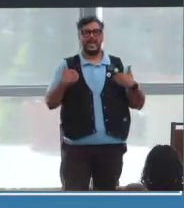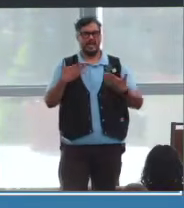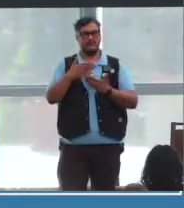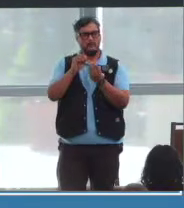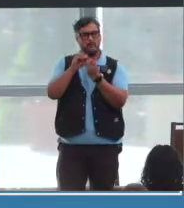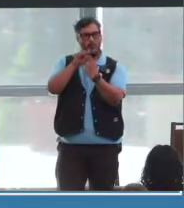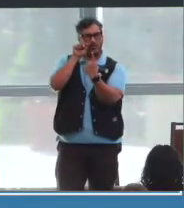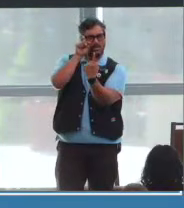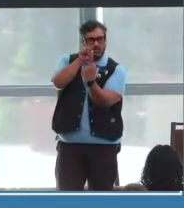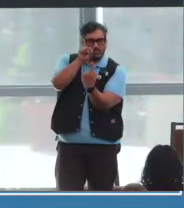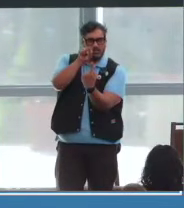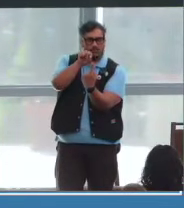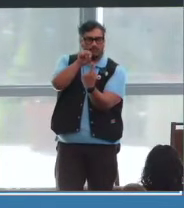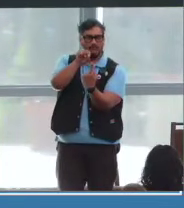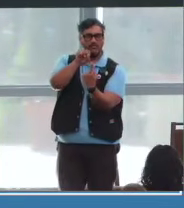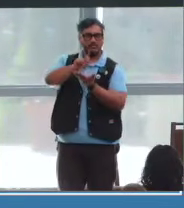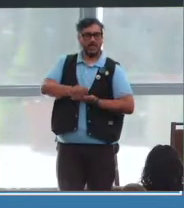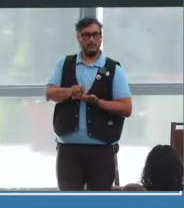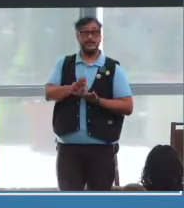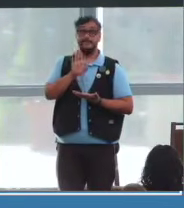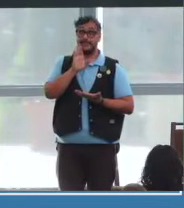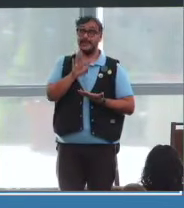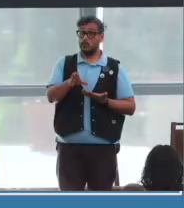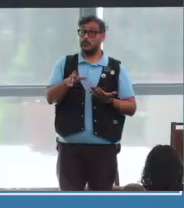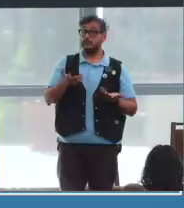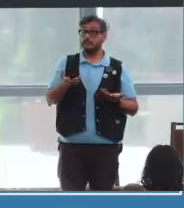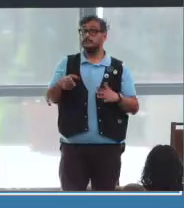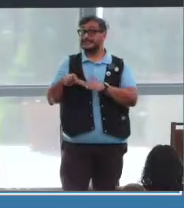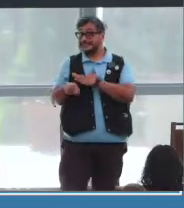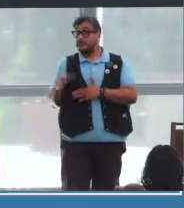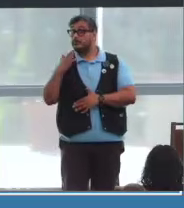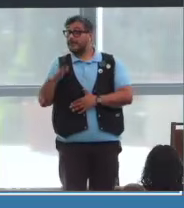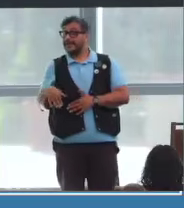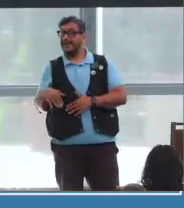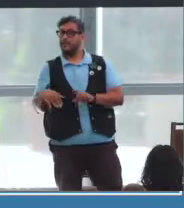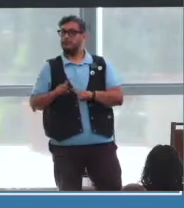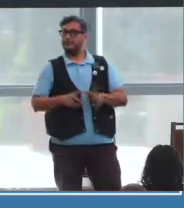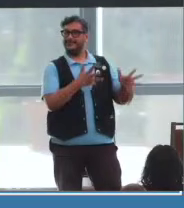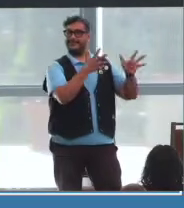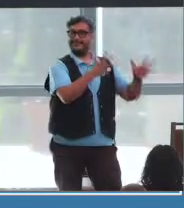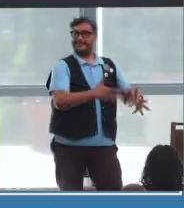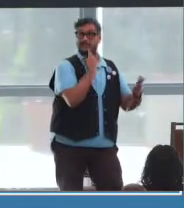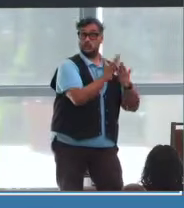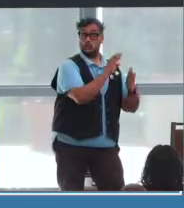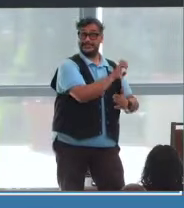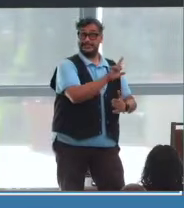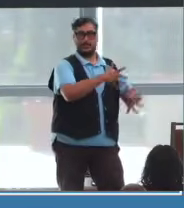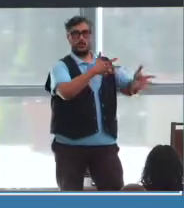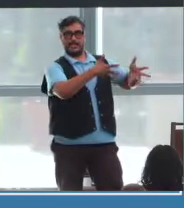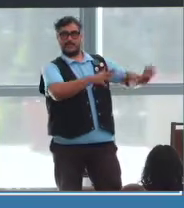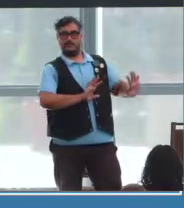targeted therapies that just only kill kill bad cells, but don't kill good cells. These